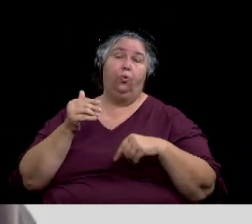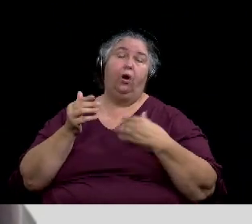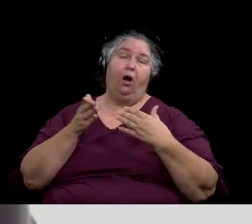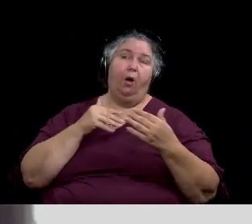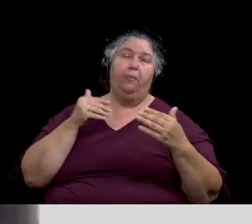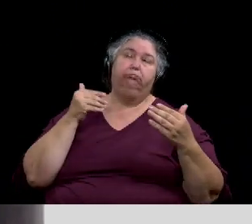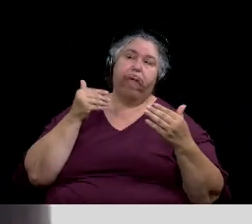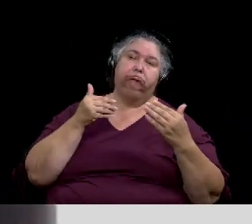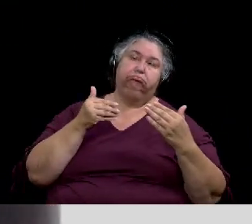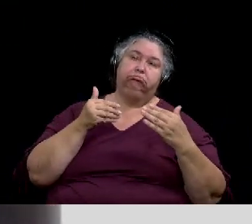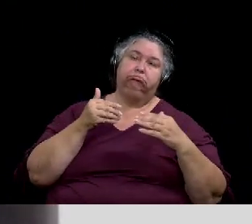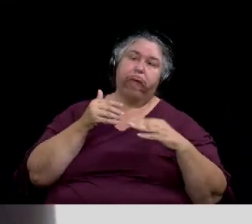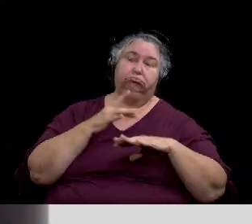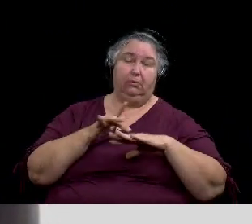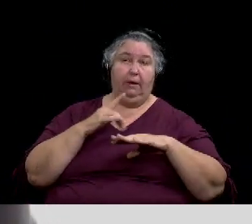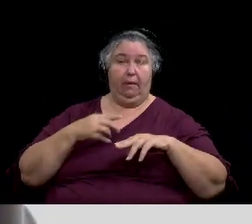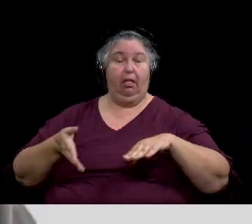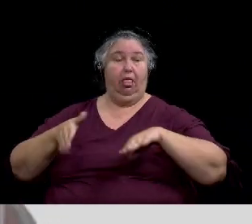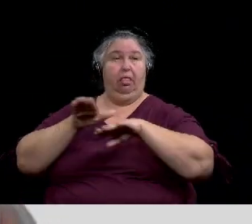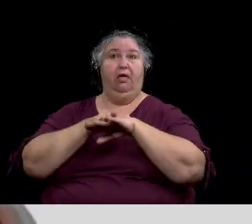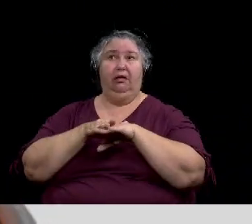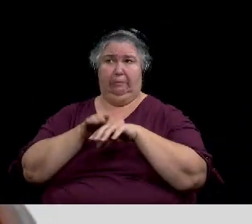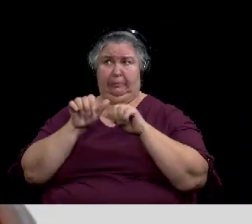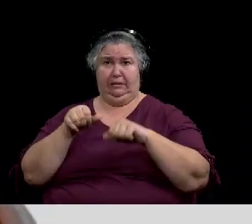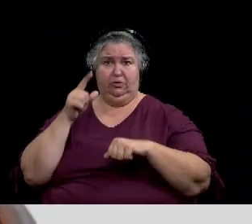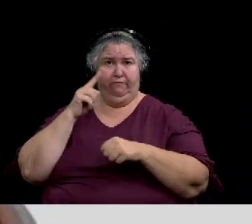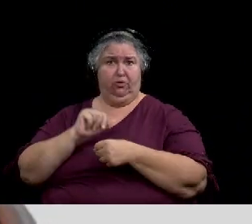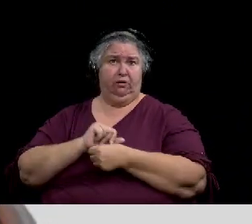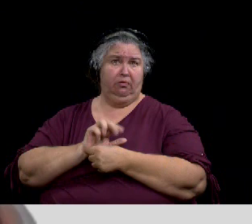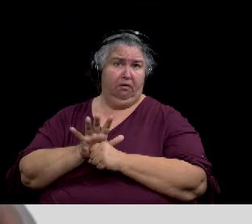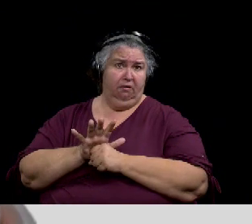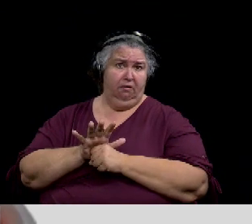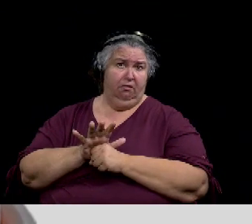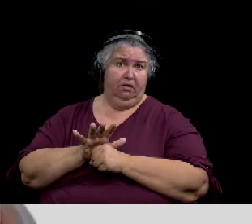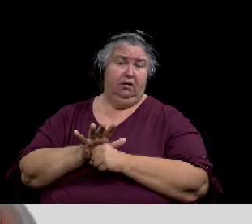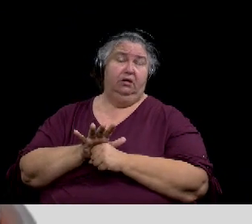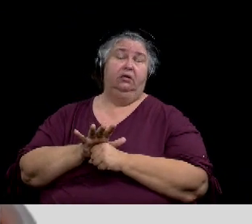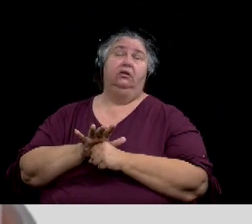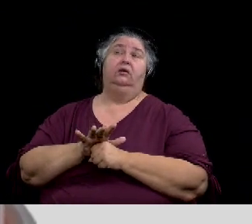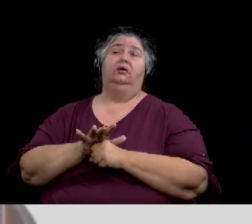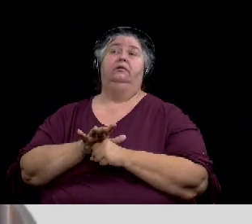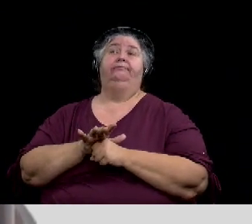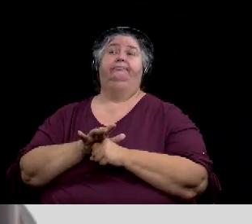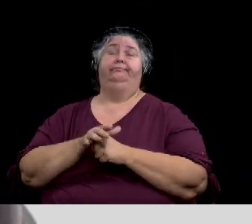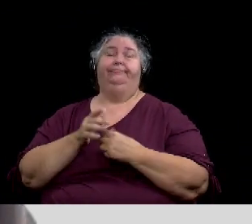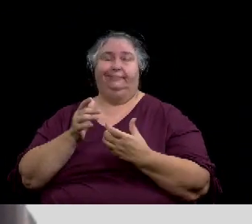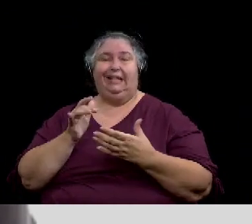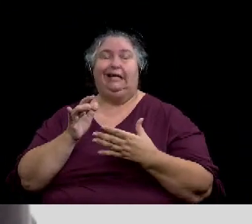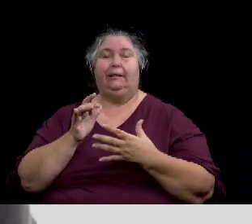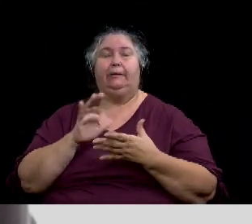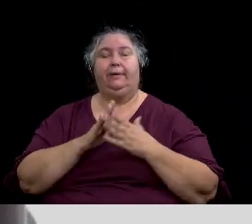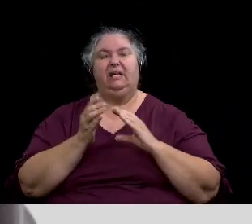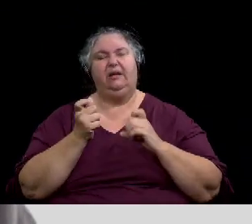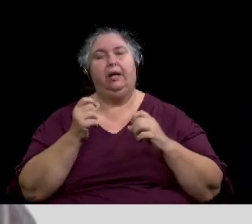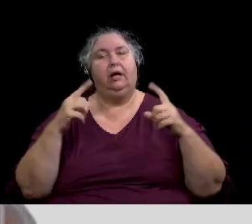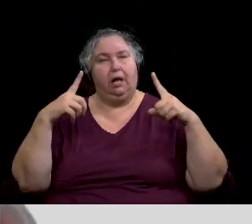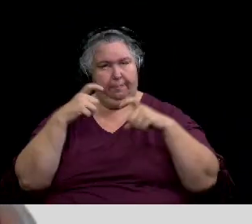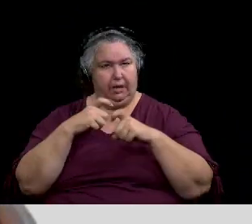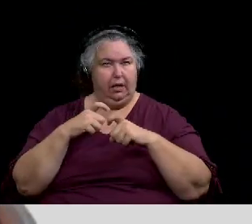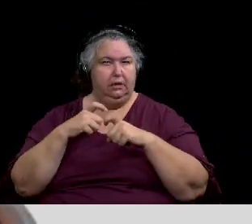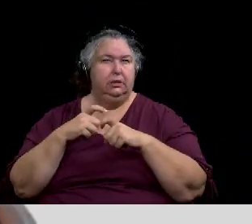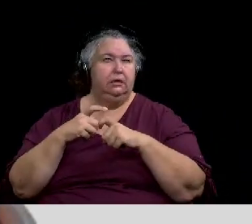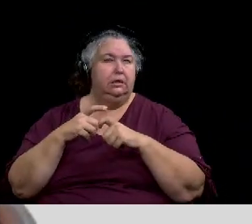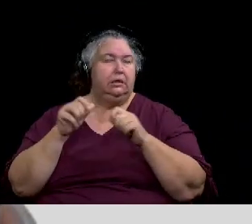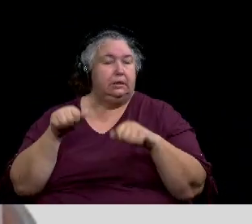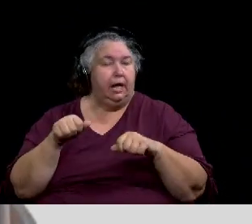hospitalizations. So you layer on top of that the potential for COVID patients, and that gets pretty complicated pretty quick. But